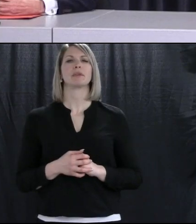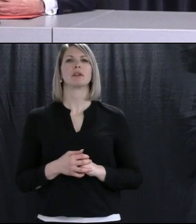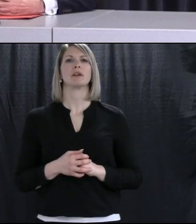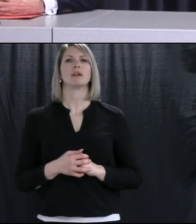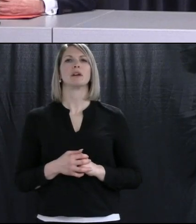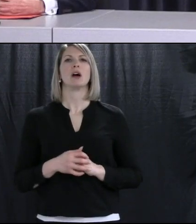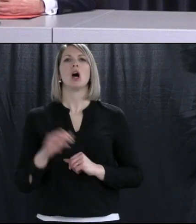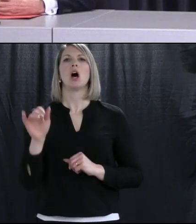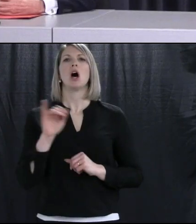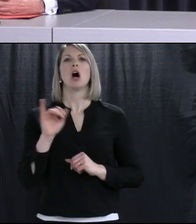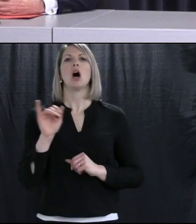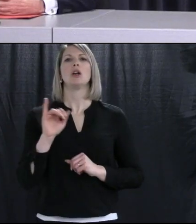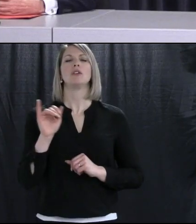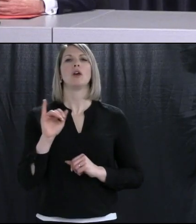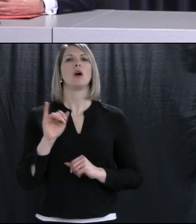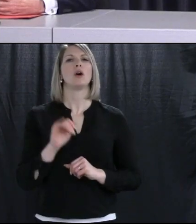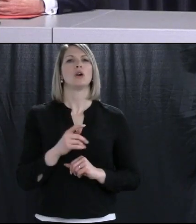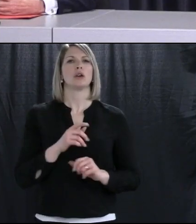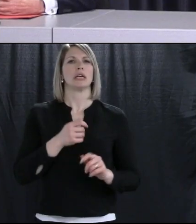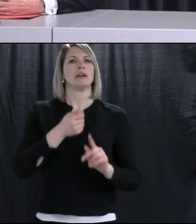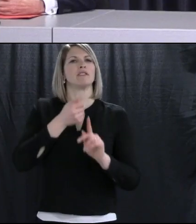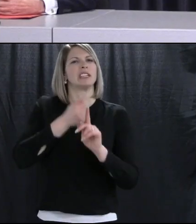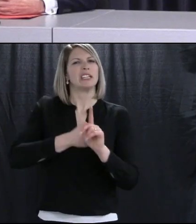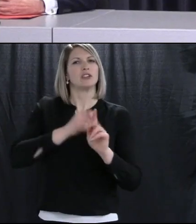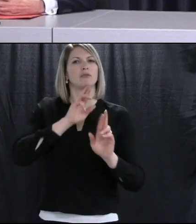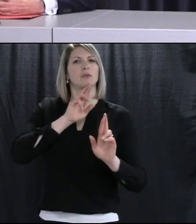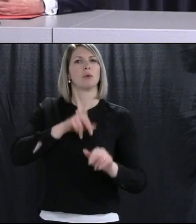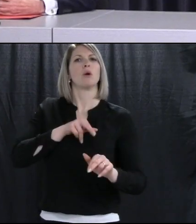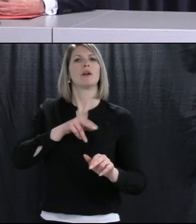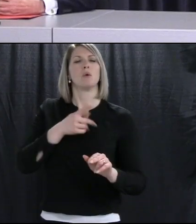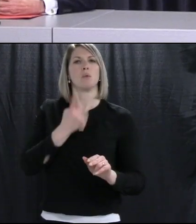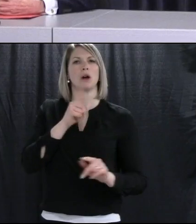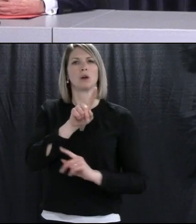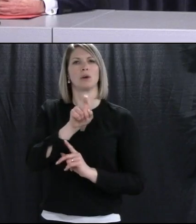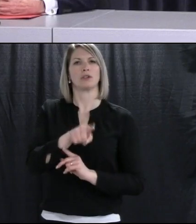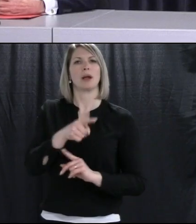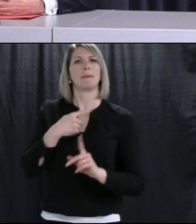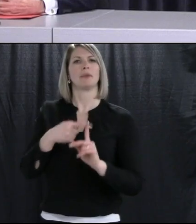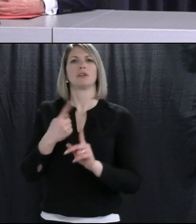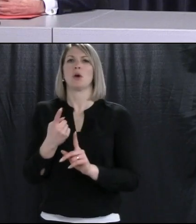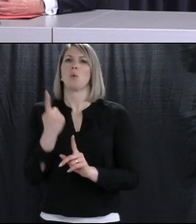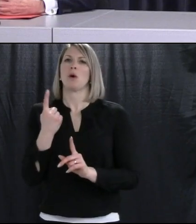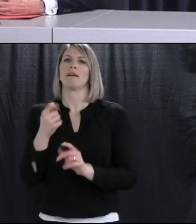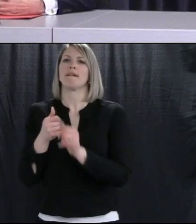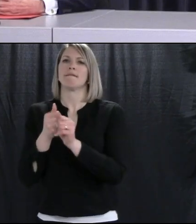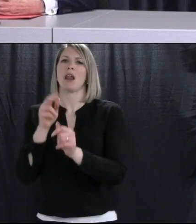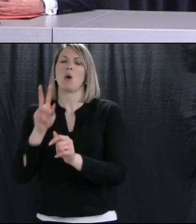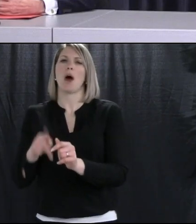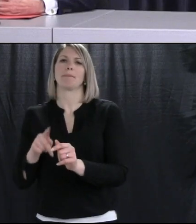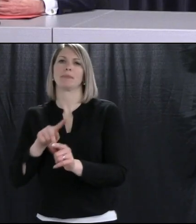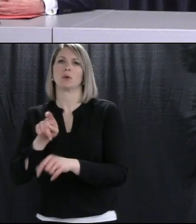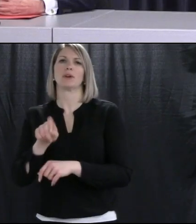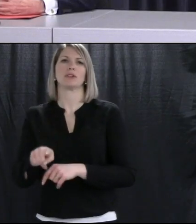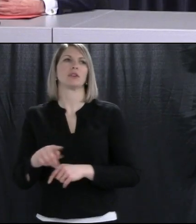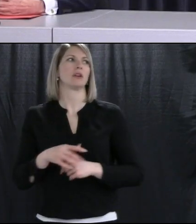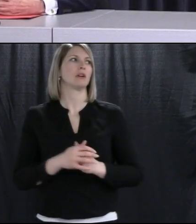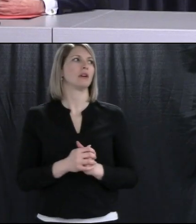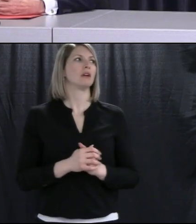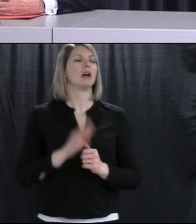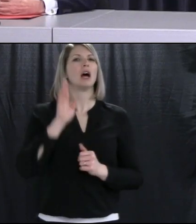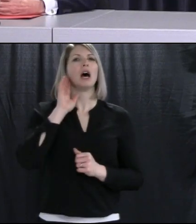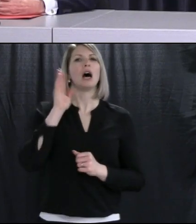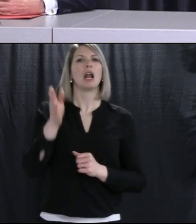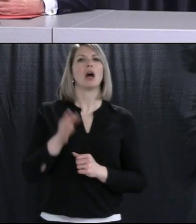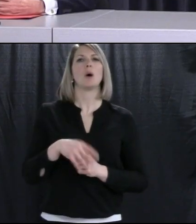1 question, 1 follow-up per reporter per question, please. Hello. It's Angel Moore from APTN. Ben Murphy,